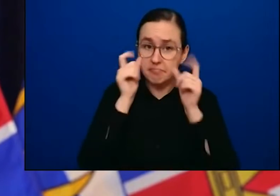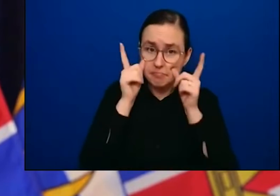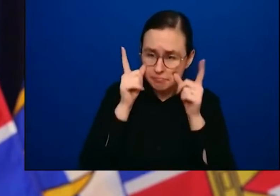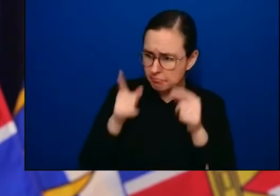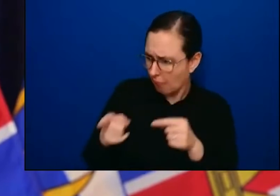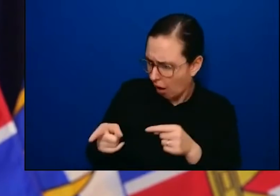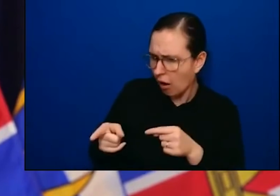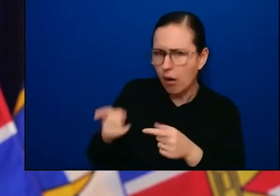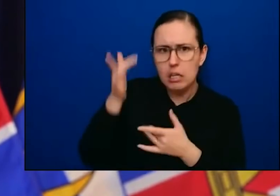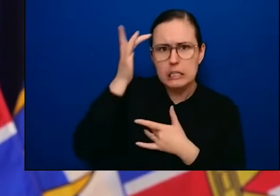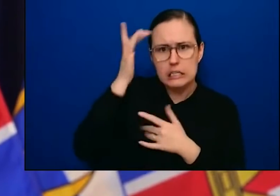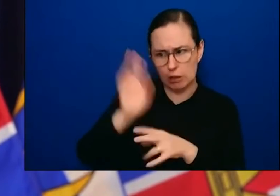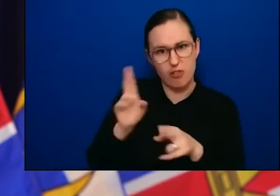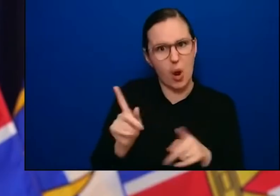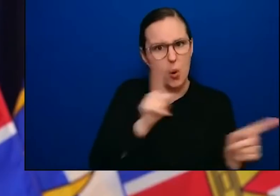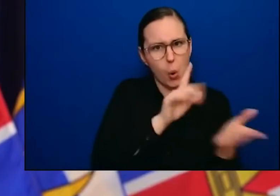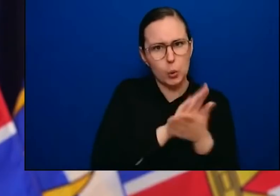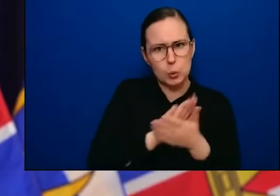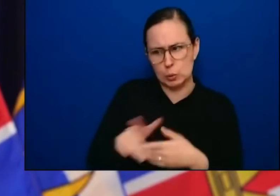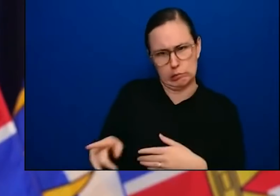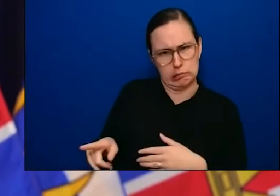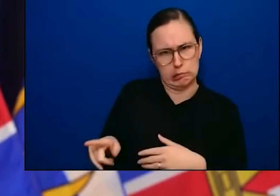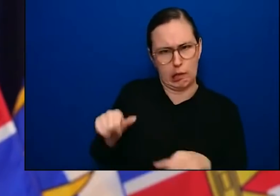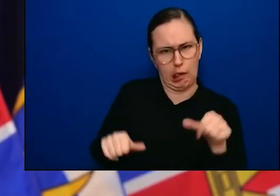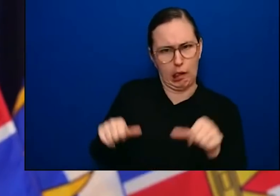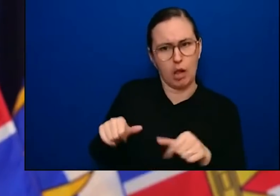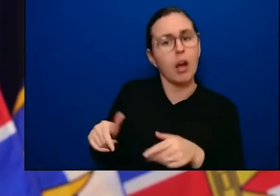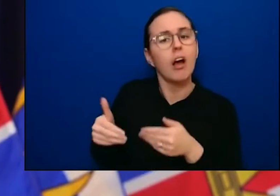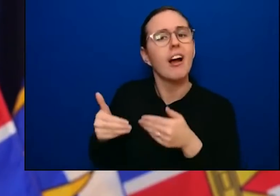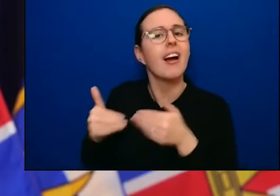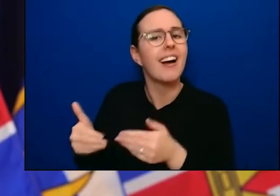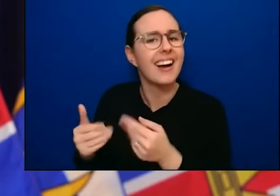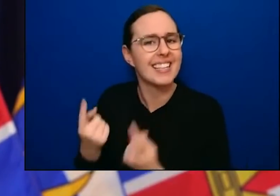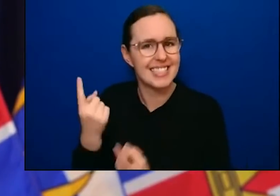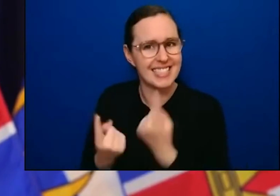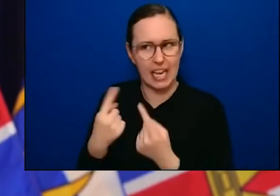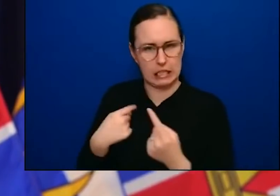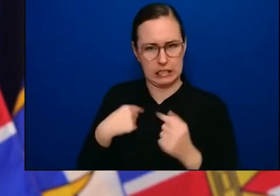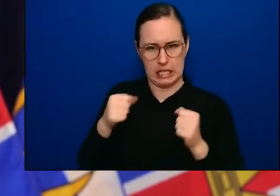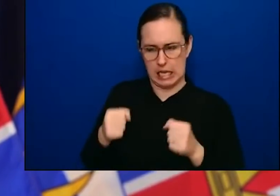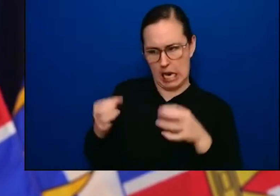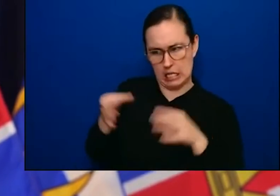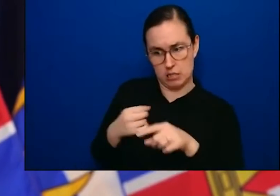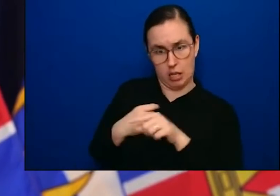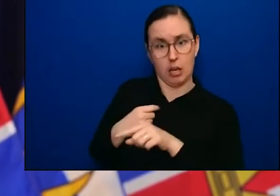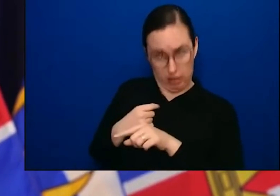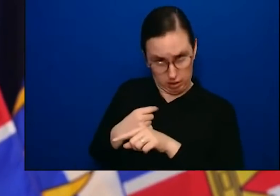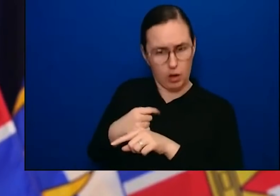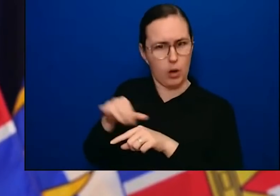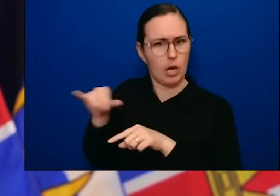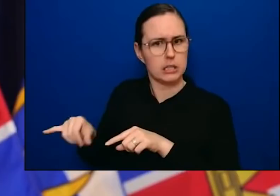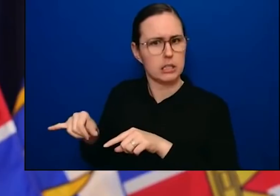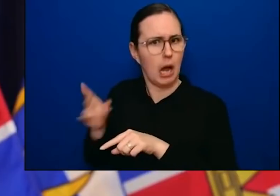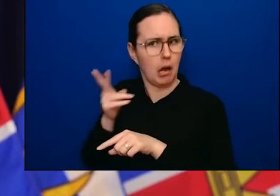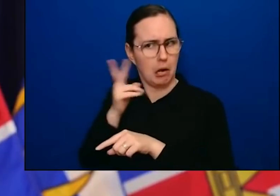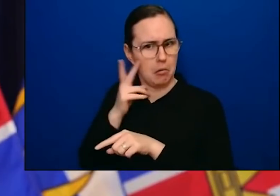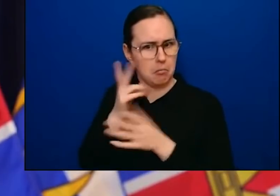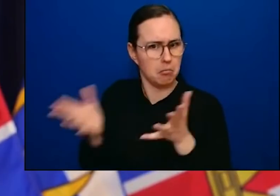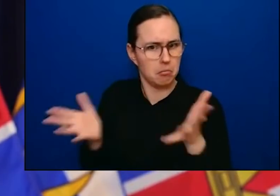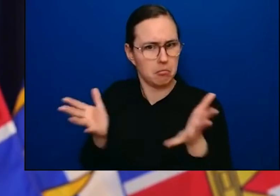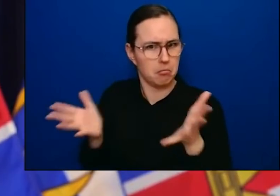the future, for helping us manage and self-manage and look after ourselves. If if our child is sick this morning,